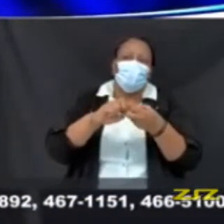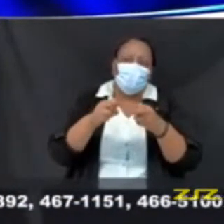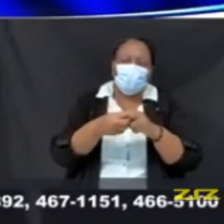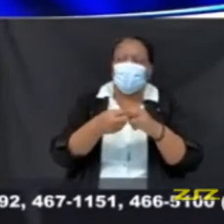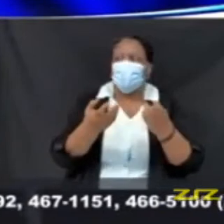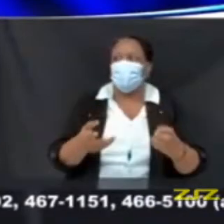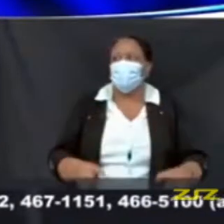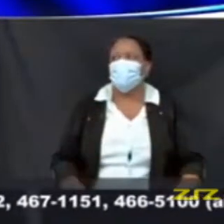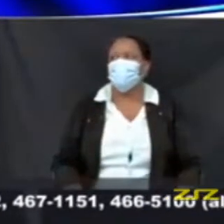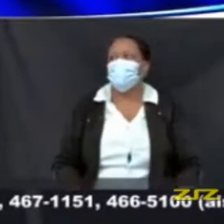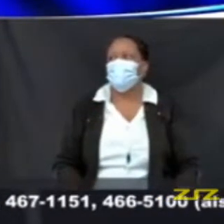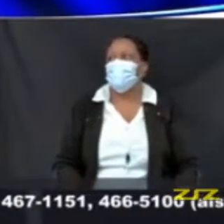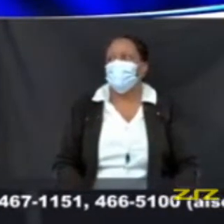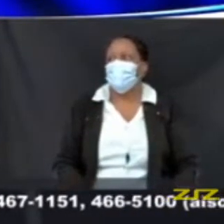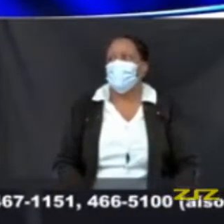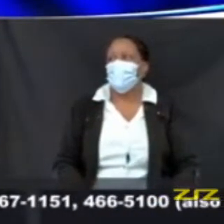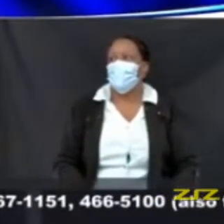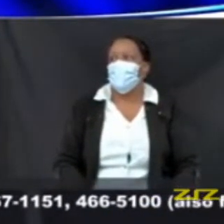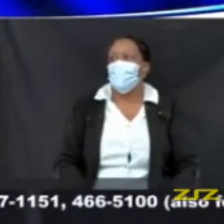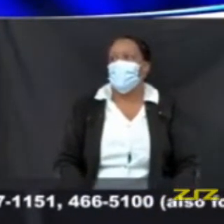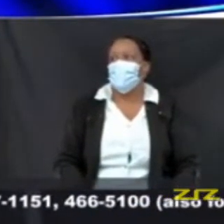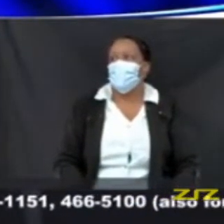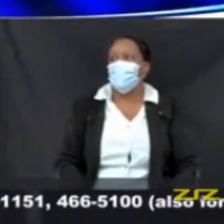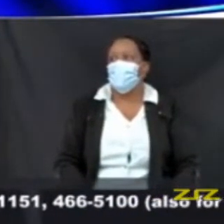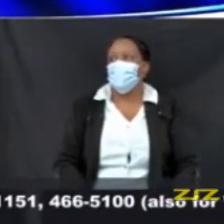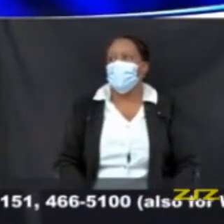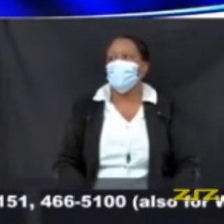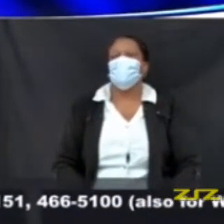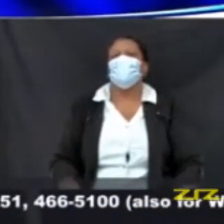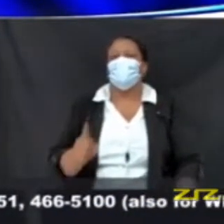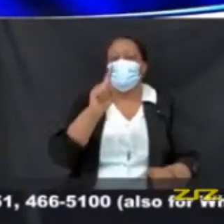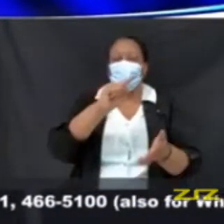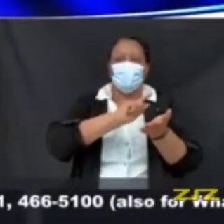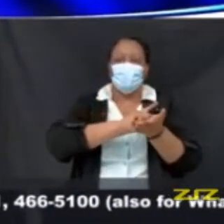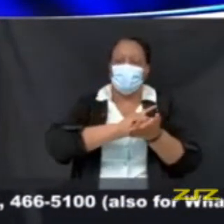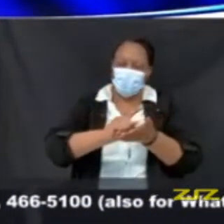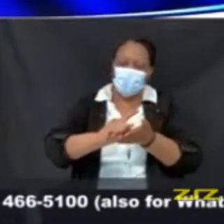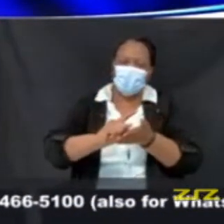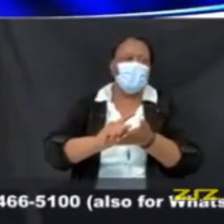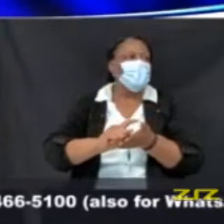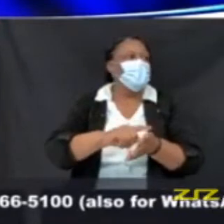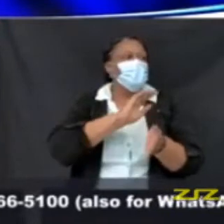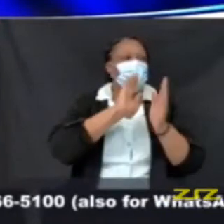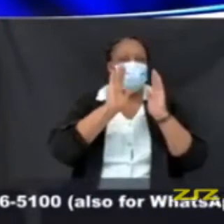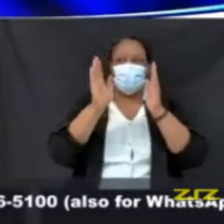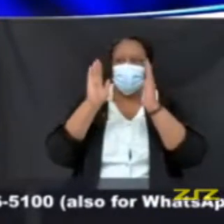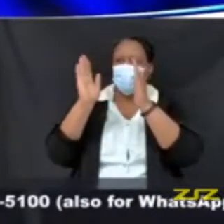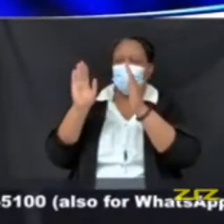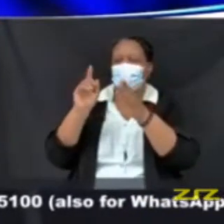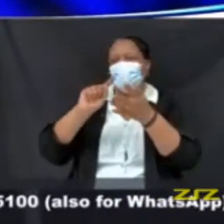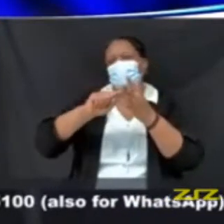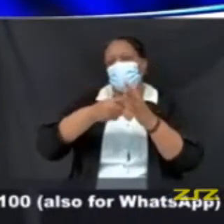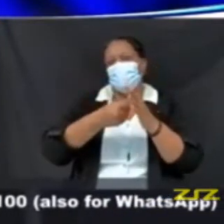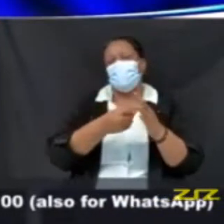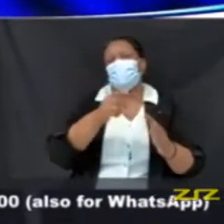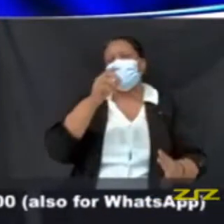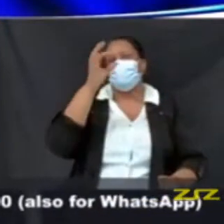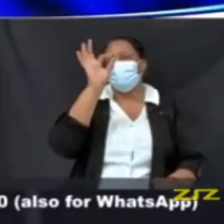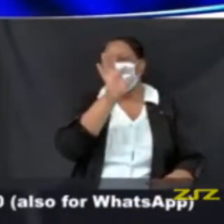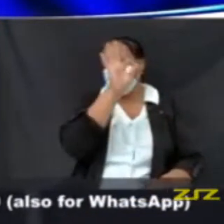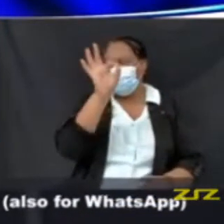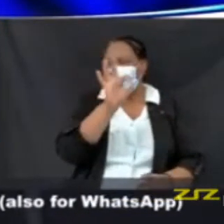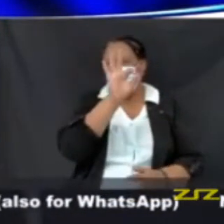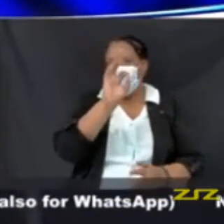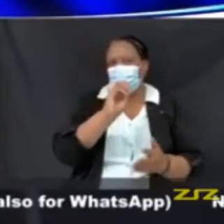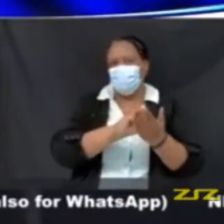disaster risk reduction is concerned. This week-long public awareness campaign would have started on Friday, October 8th,